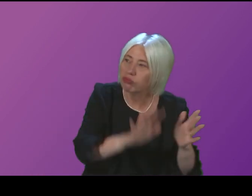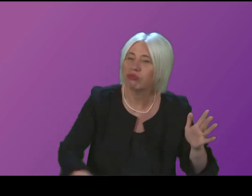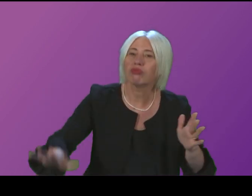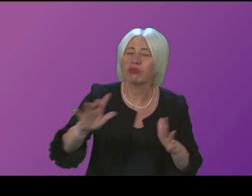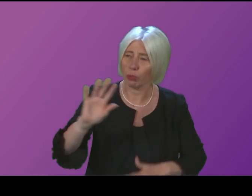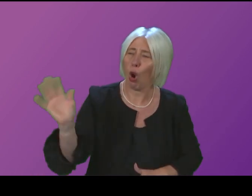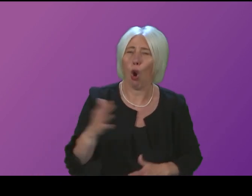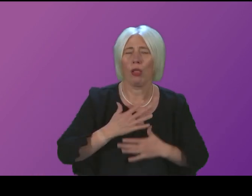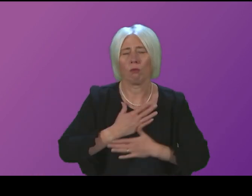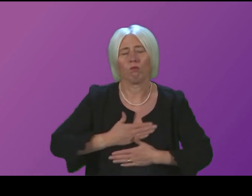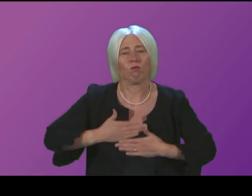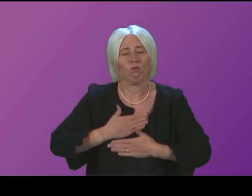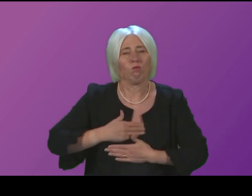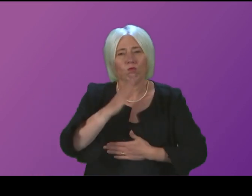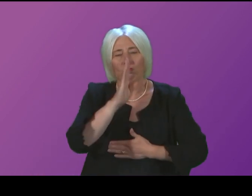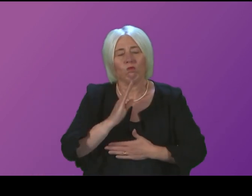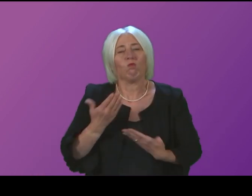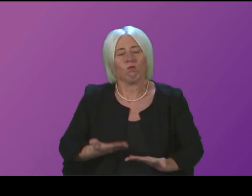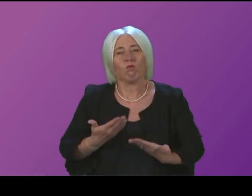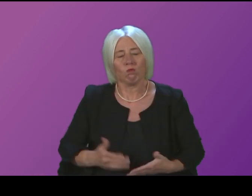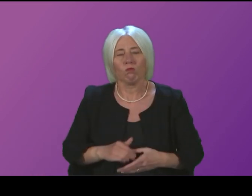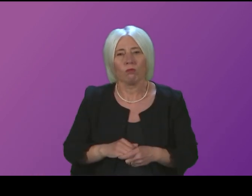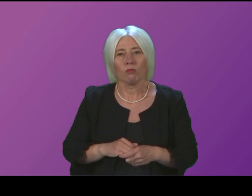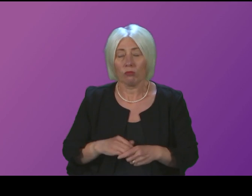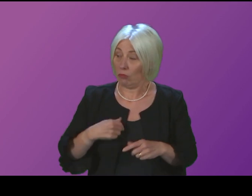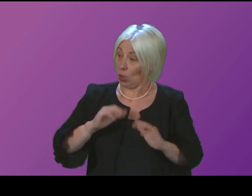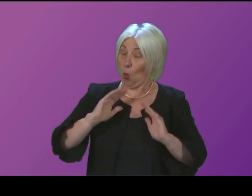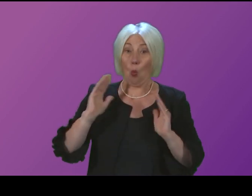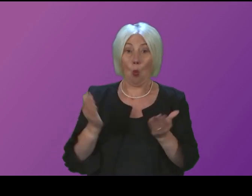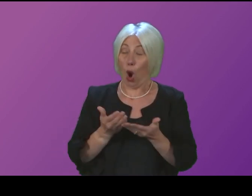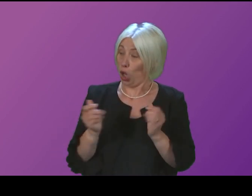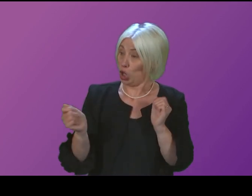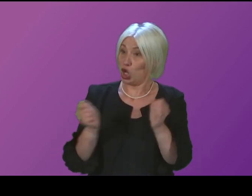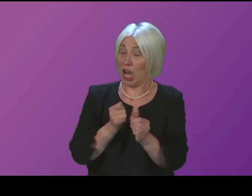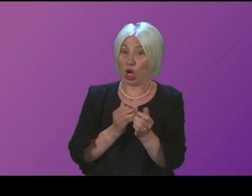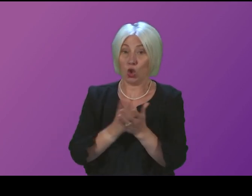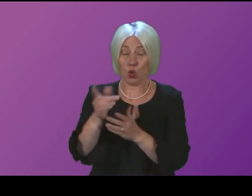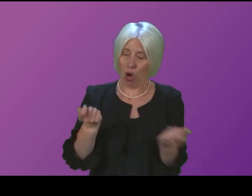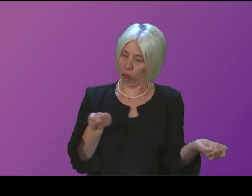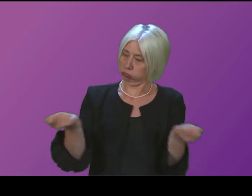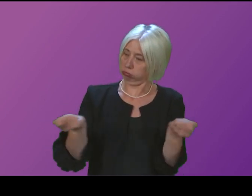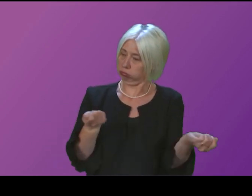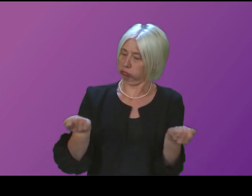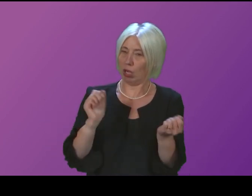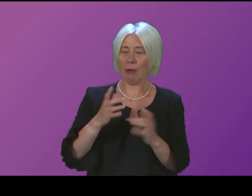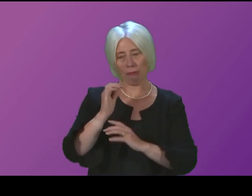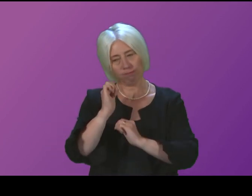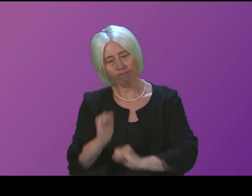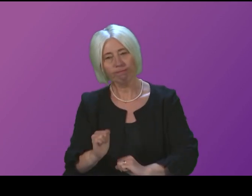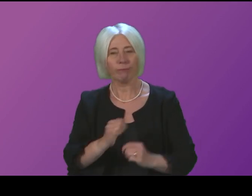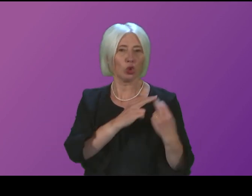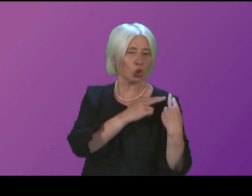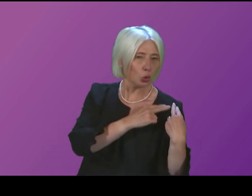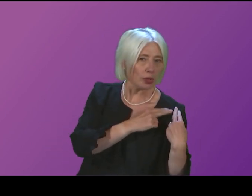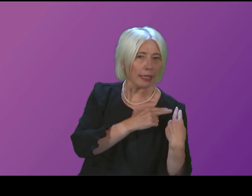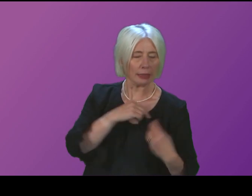at this time. Our world changed beyond recognition during her reign, but her dedication to duty, her